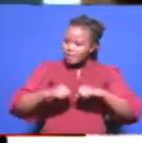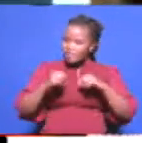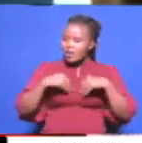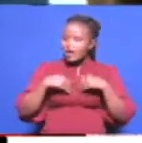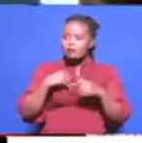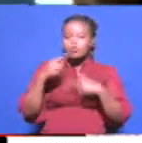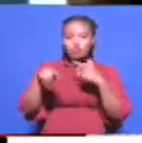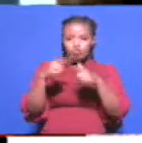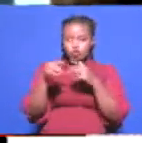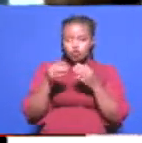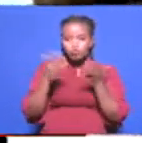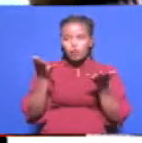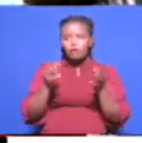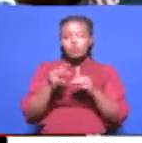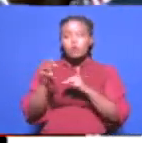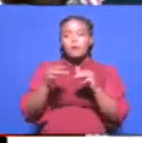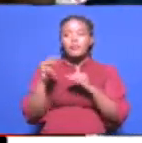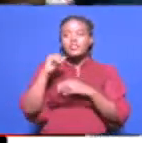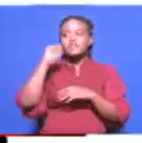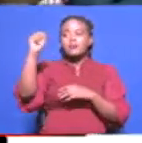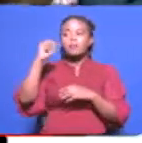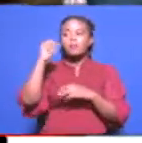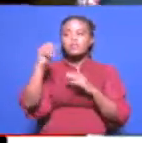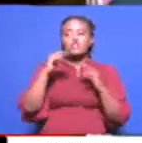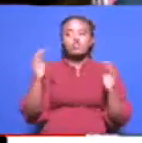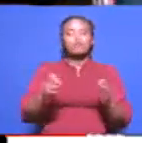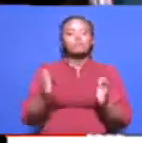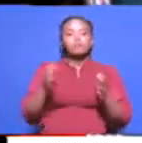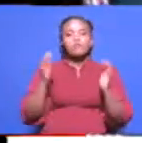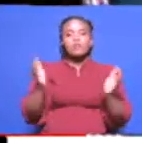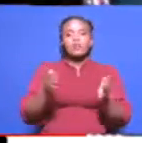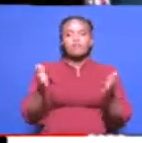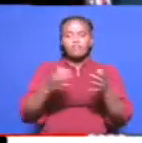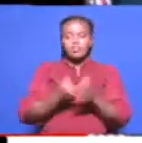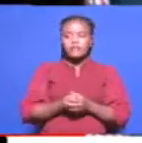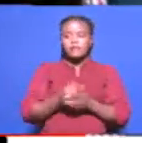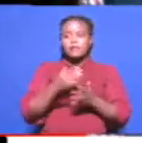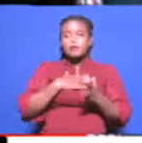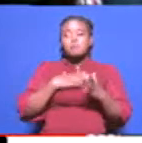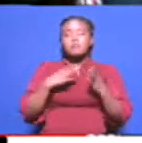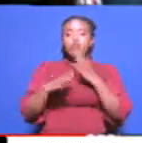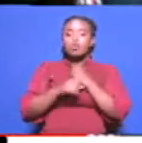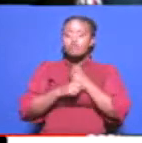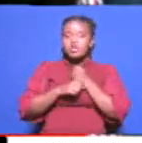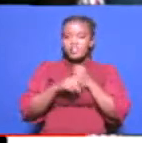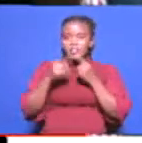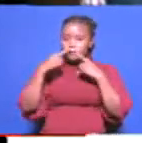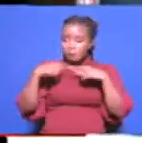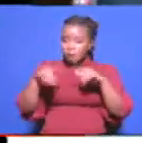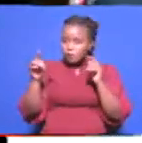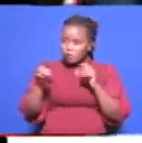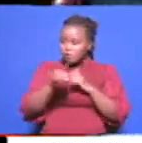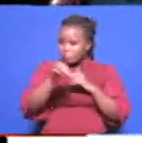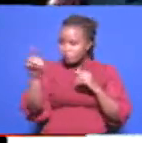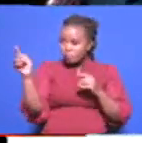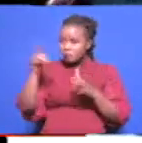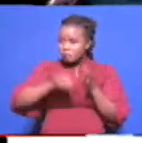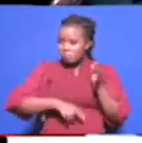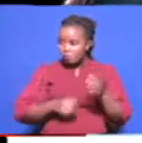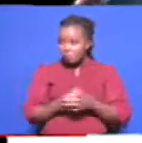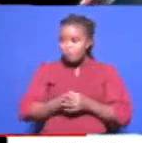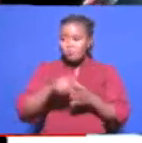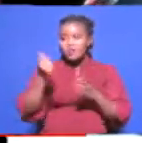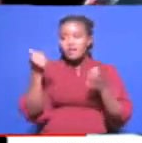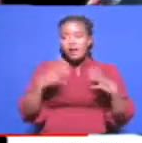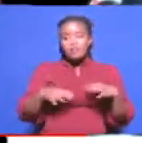affairs. Lakini pia niwape imani kwamba wale wengine ambao labda wamepingwa na